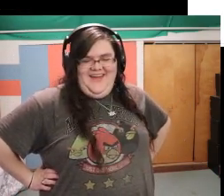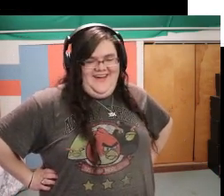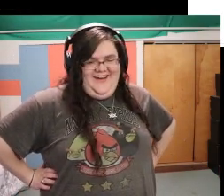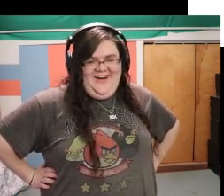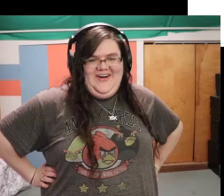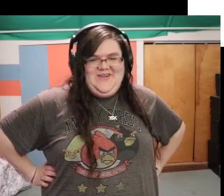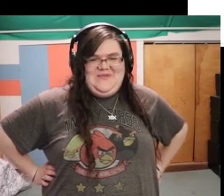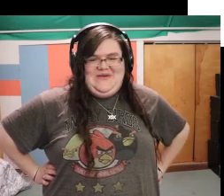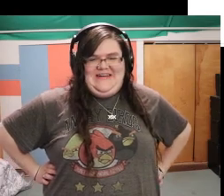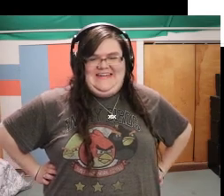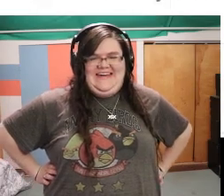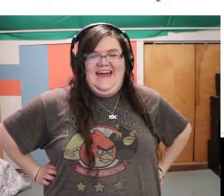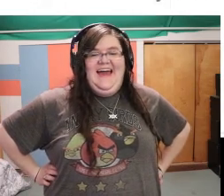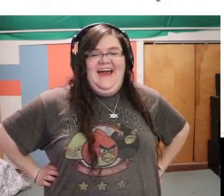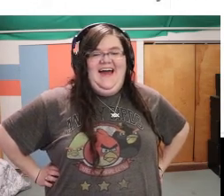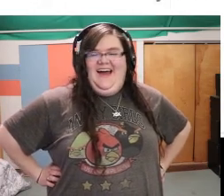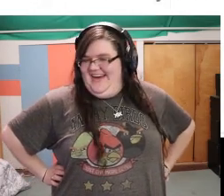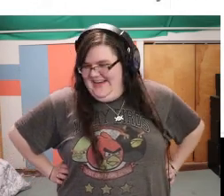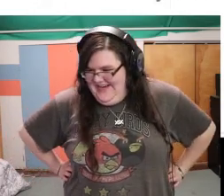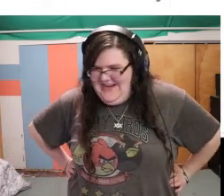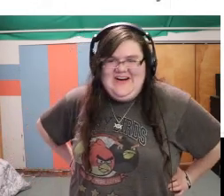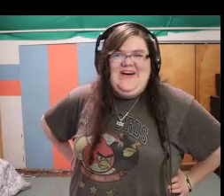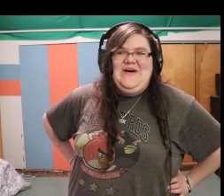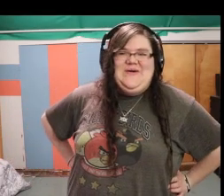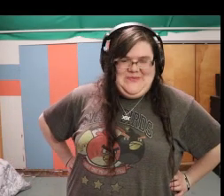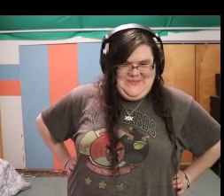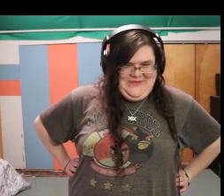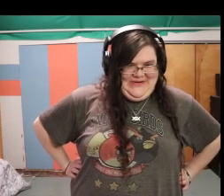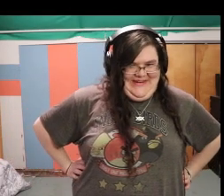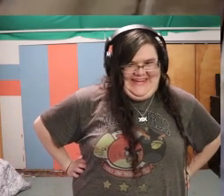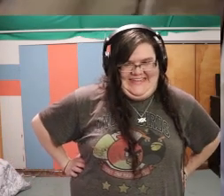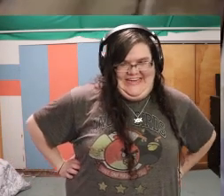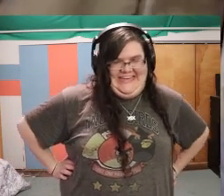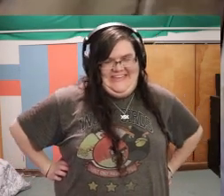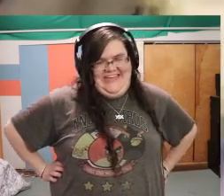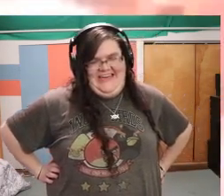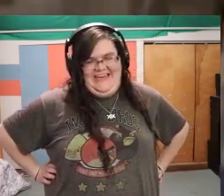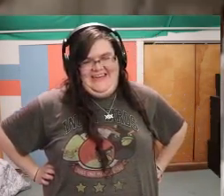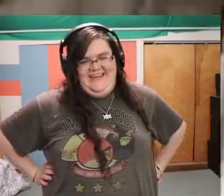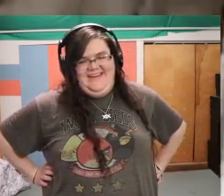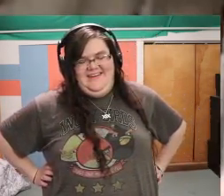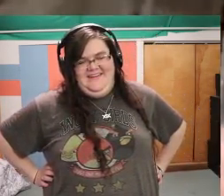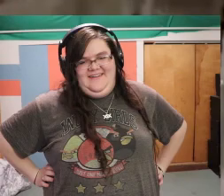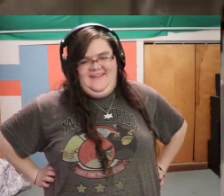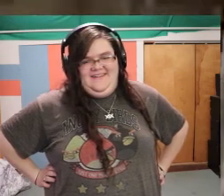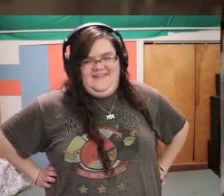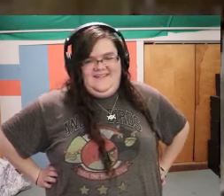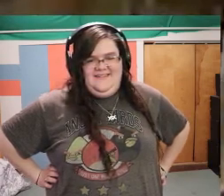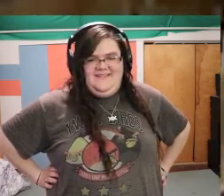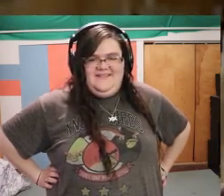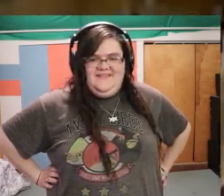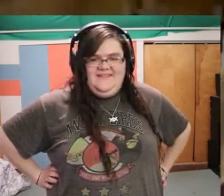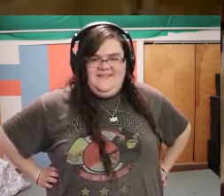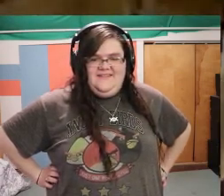win easily. Oh, boy. And I'm going to laugh. Oh, what question boy. Go? Oh, he's writing for